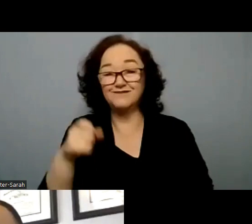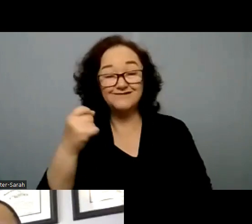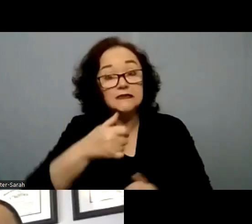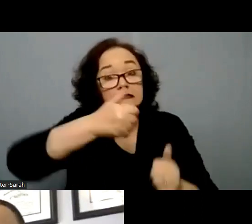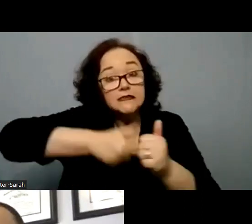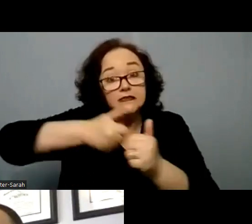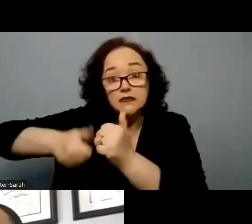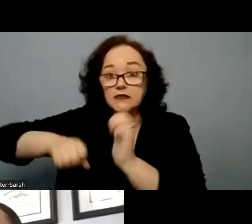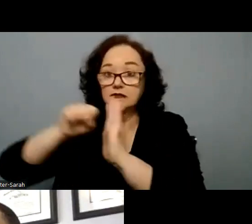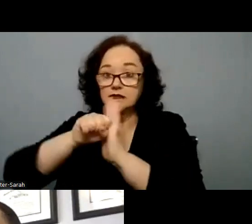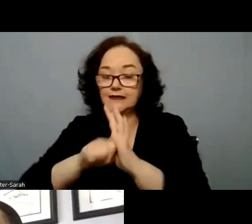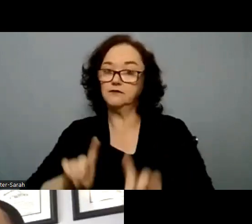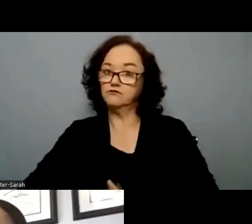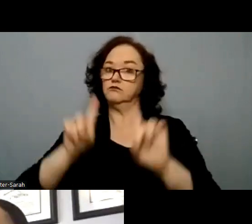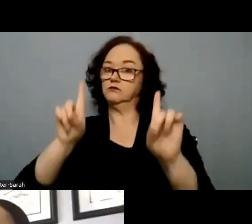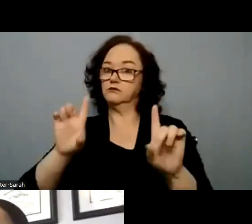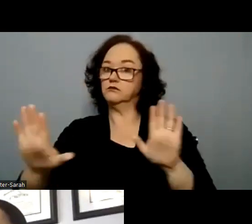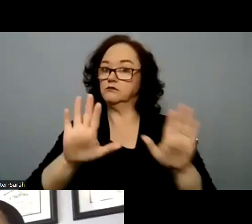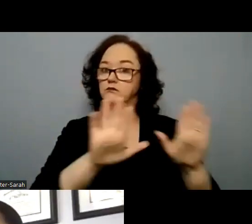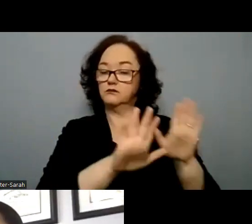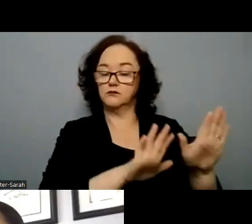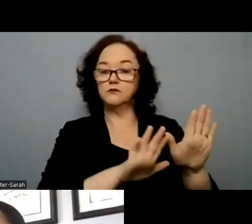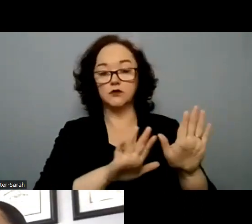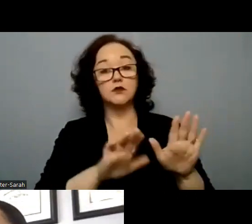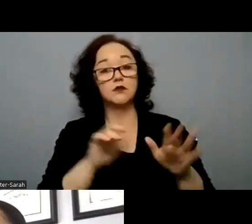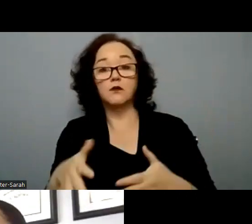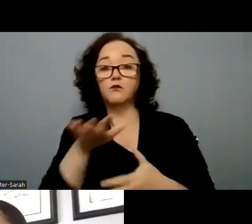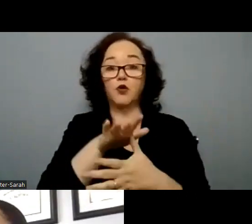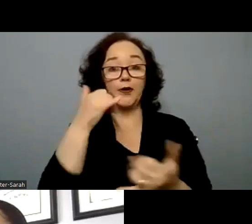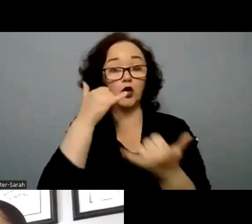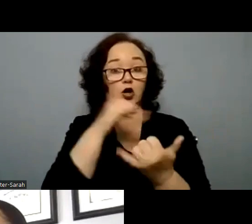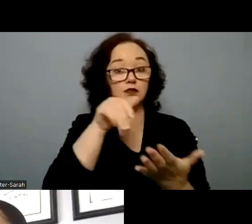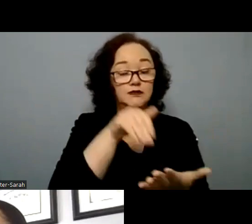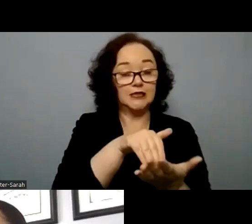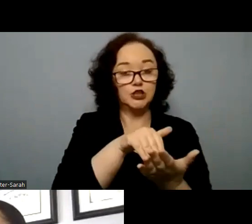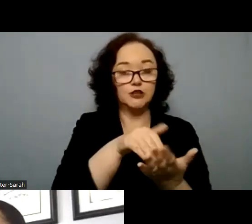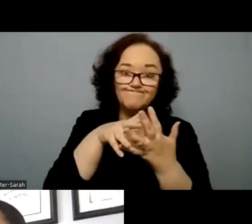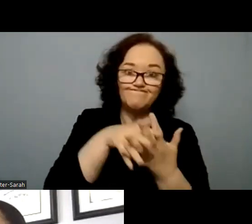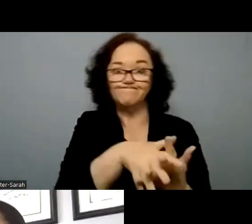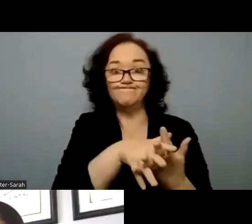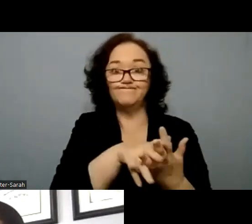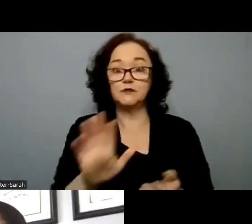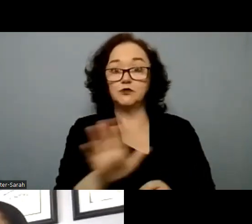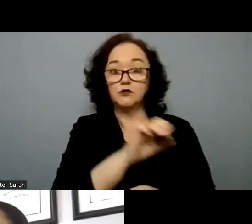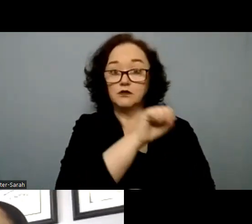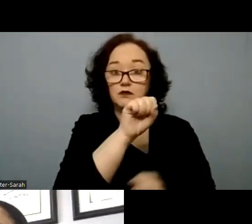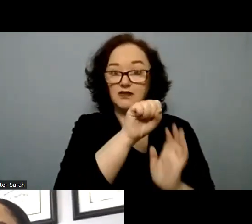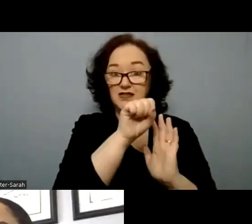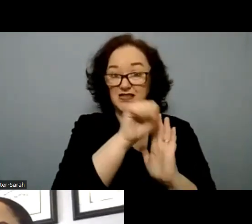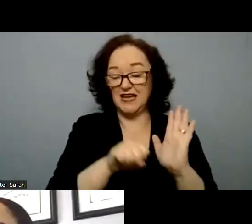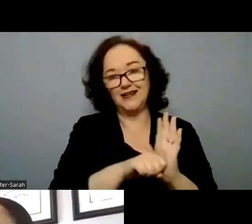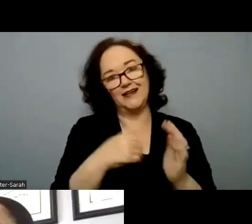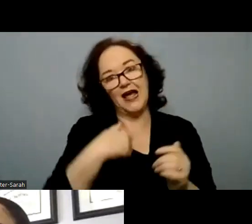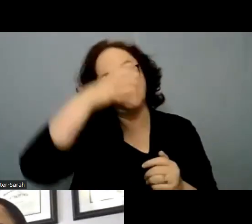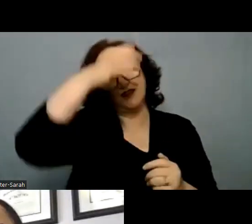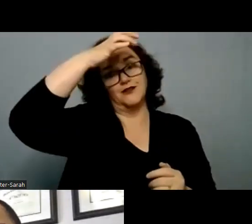And because those primary call centers that are embedded in your state have the most knowledge, for